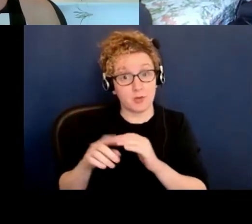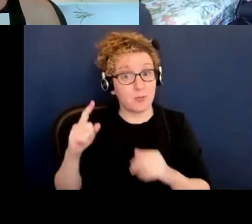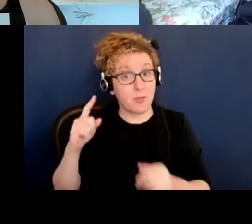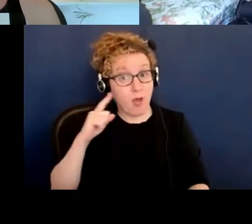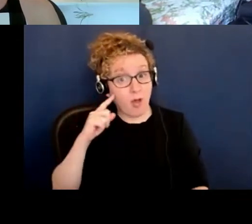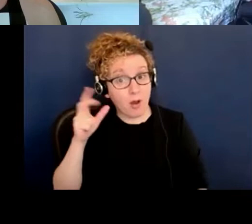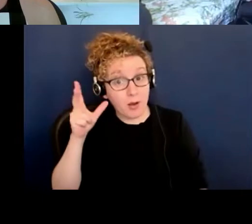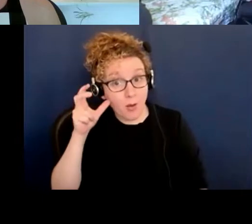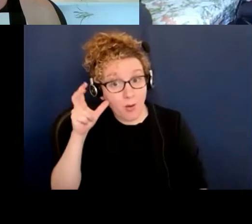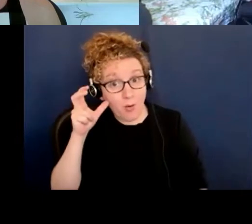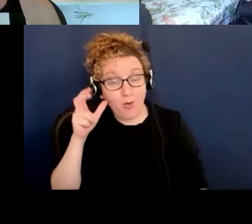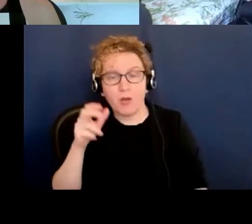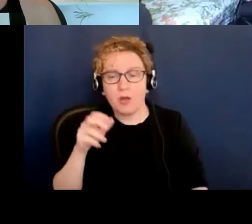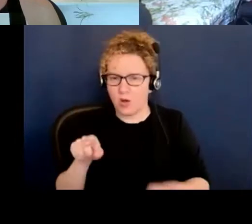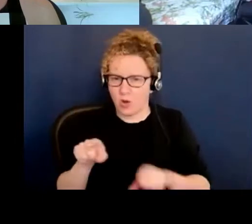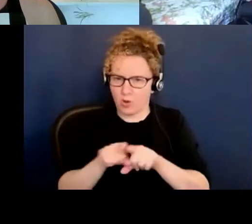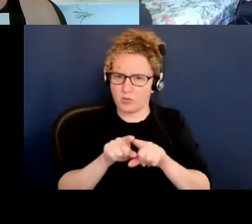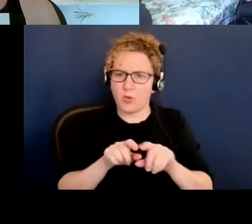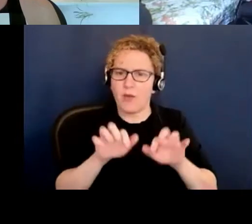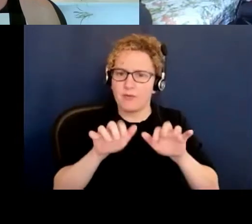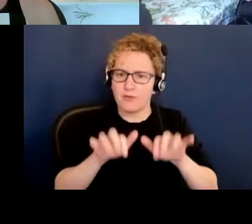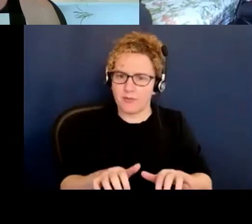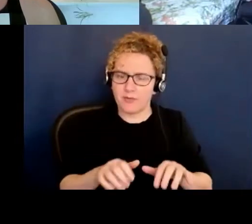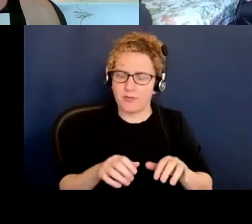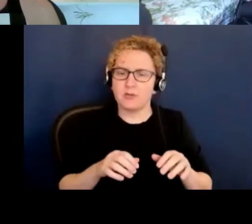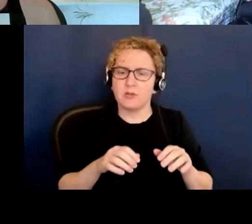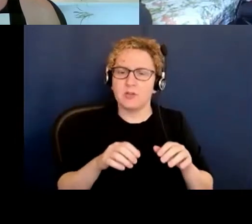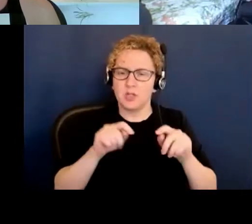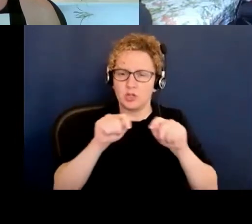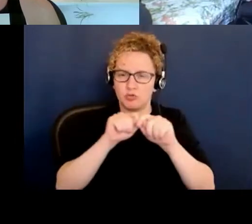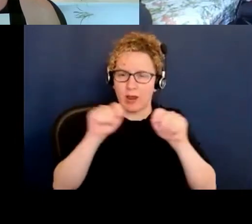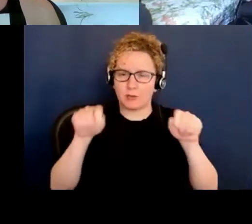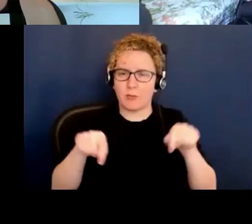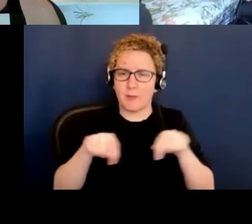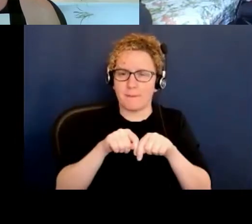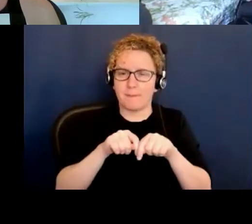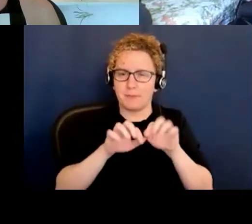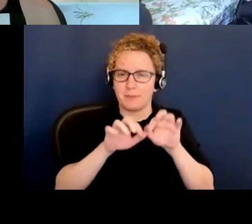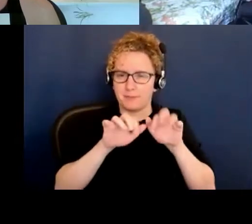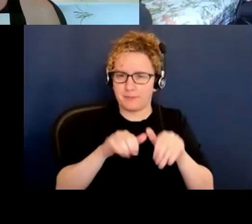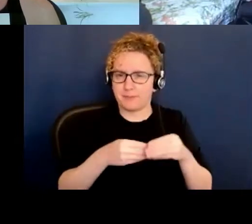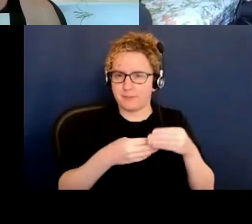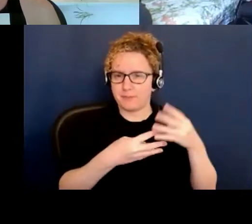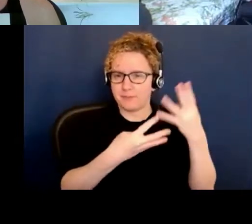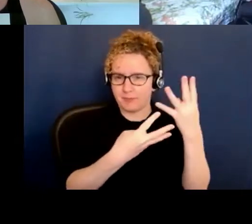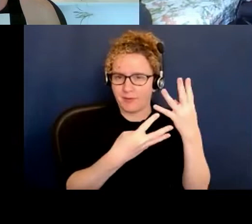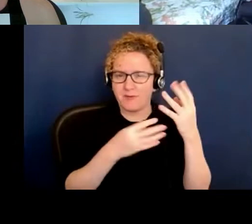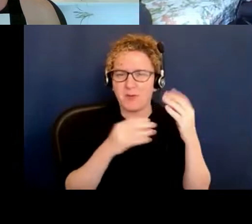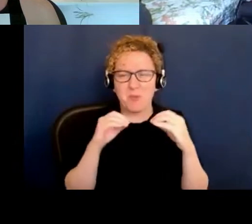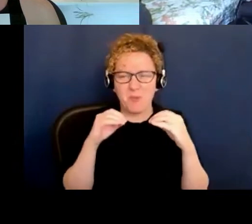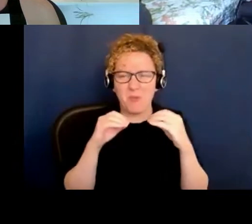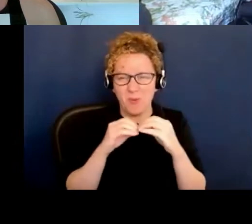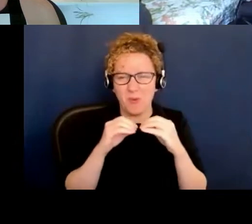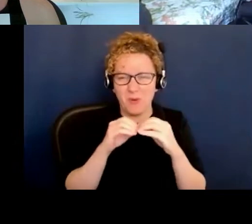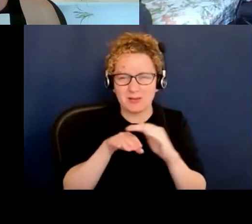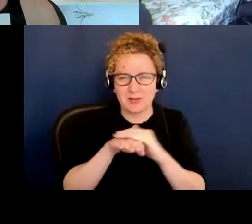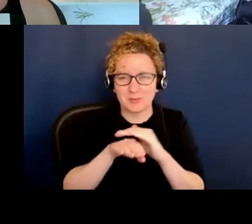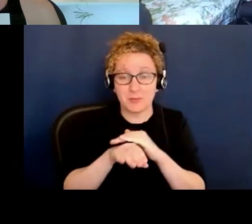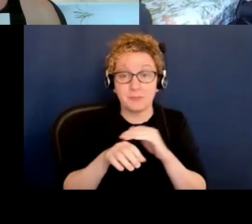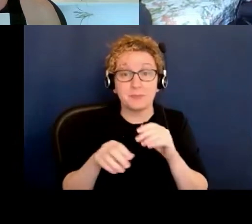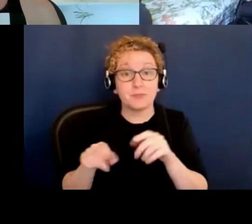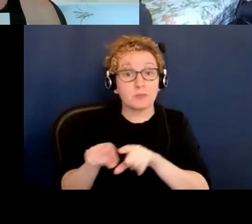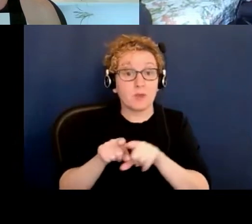We have the transcript as well for all of those, so those are more accessible. And we've done a Access